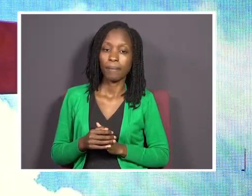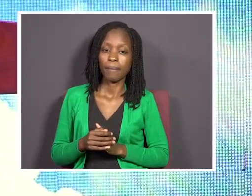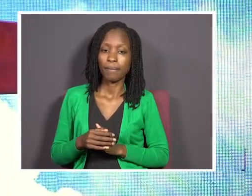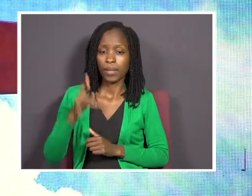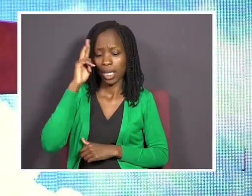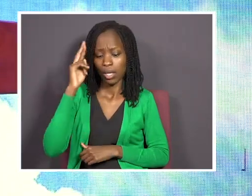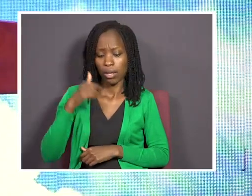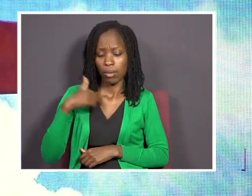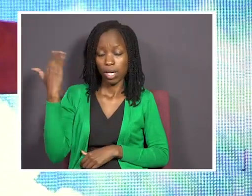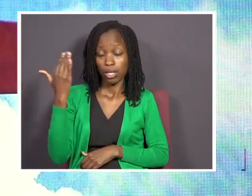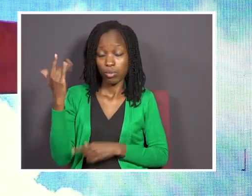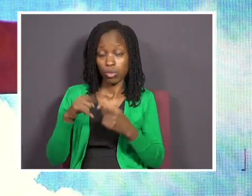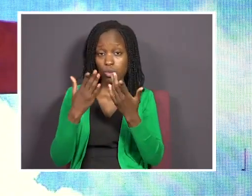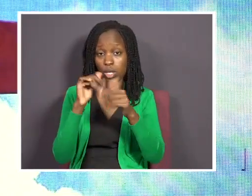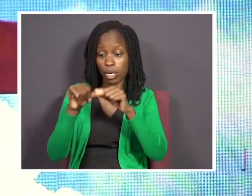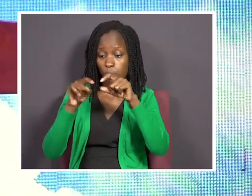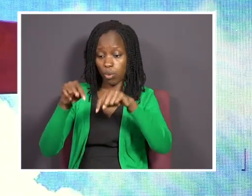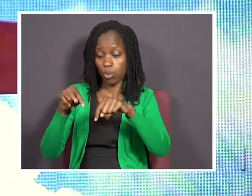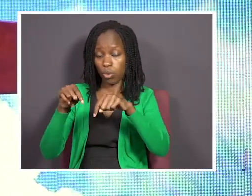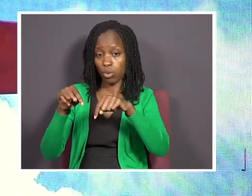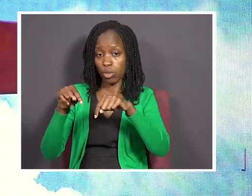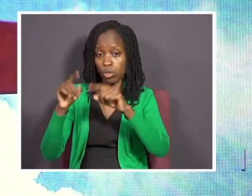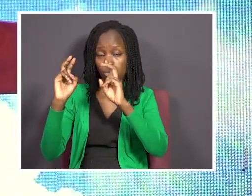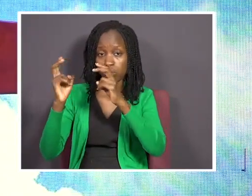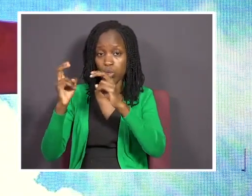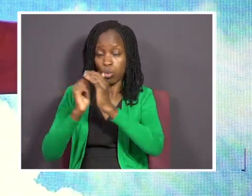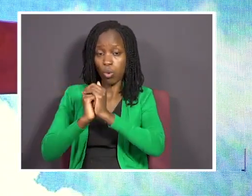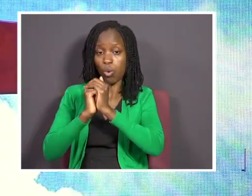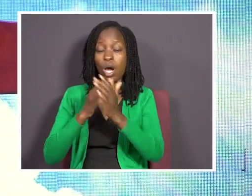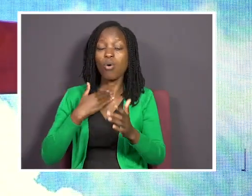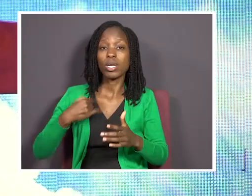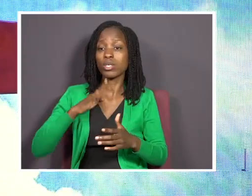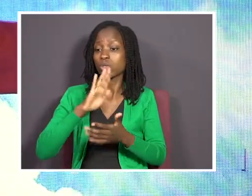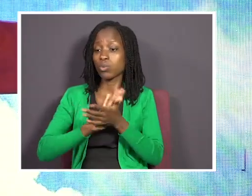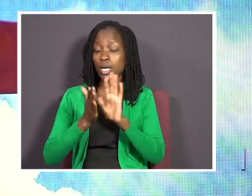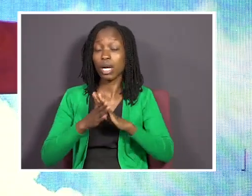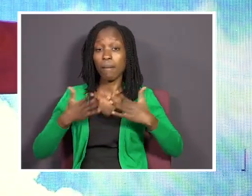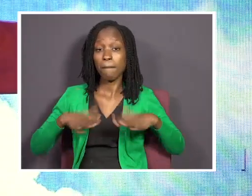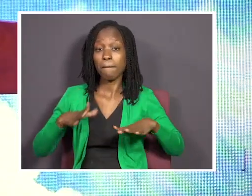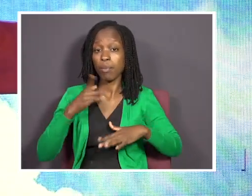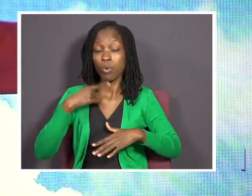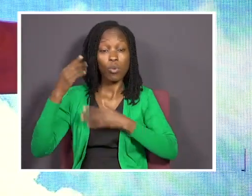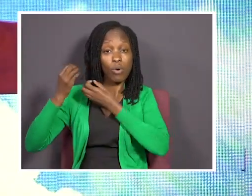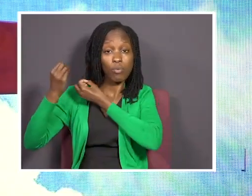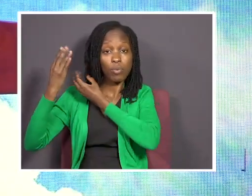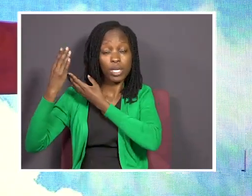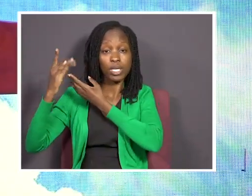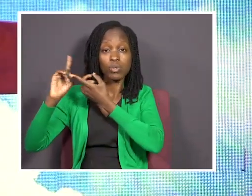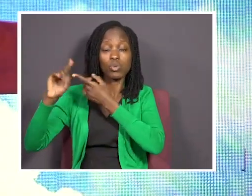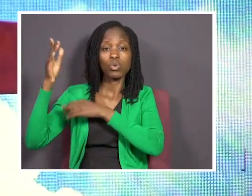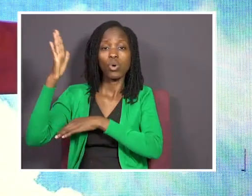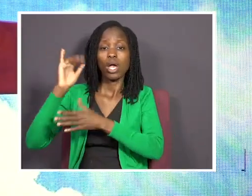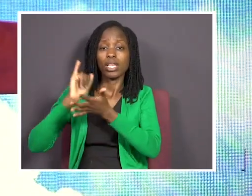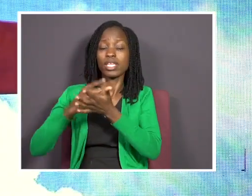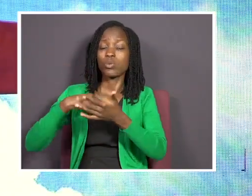The reason I have shared this is because I would want us to be men and women that are obedient to this, that